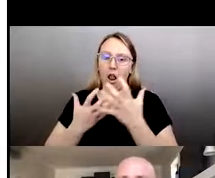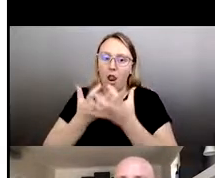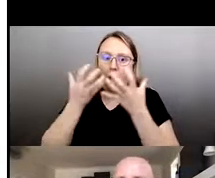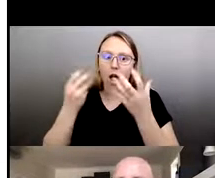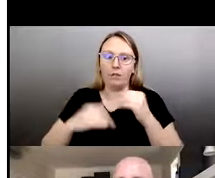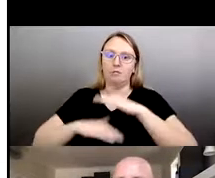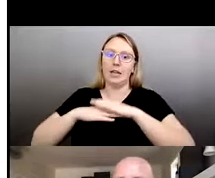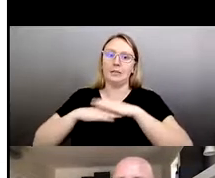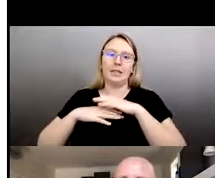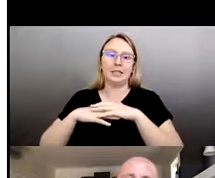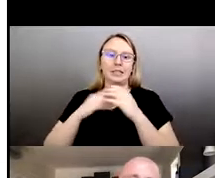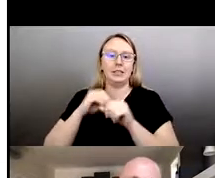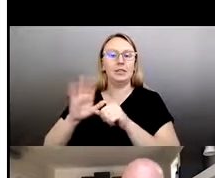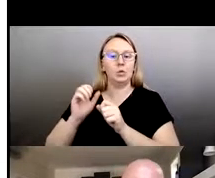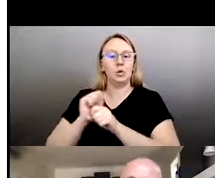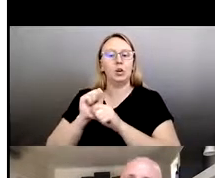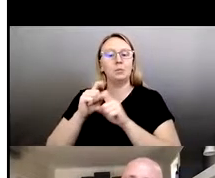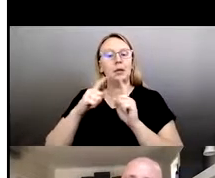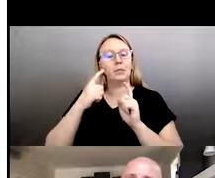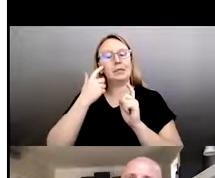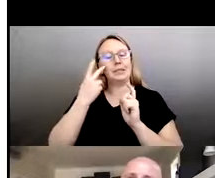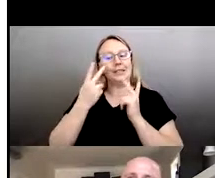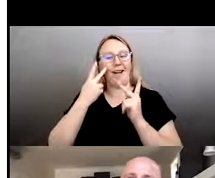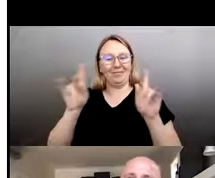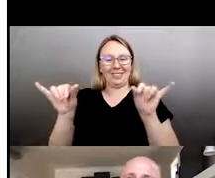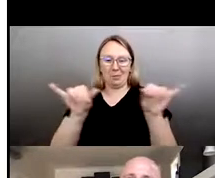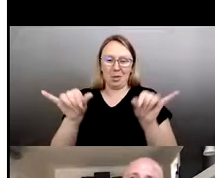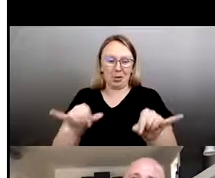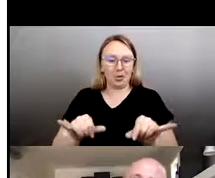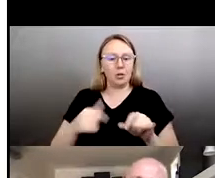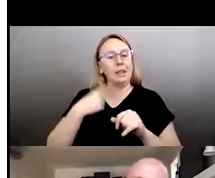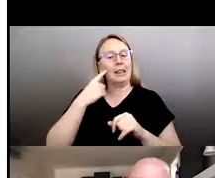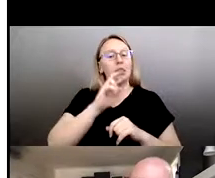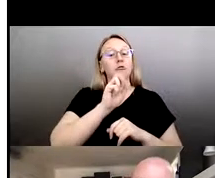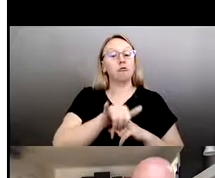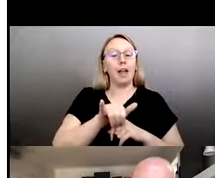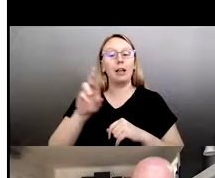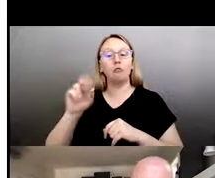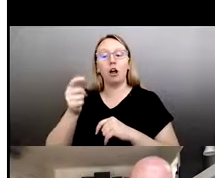we're pretty sure that Ray and Roger shopped together when they acquired things because some of their objects are almost identical.